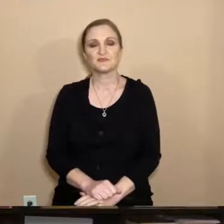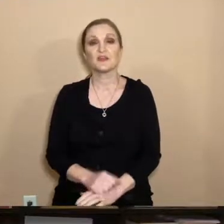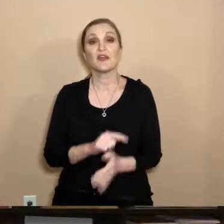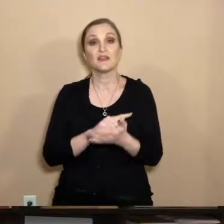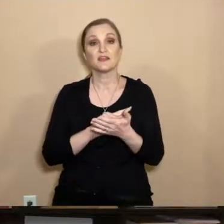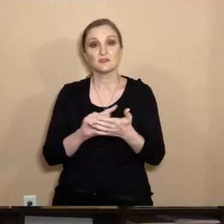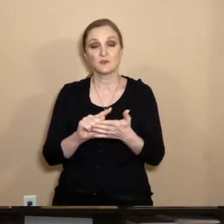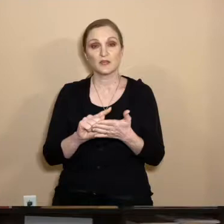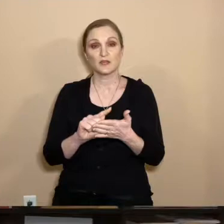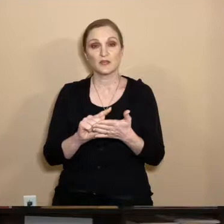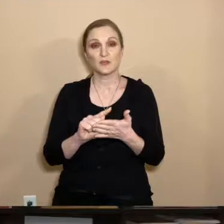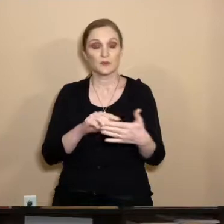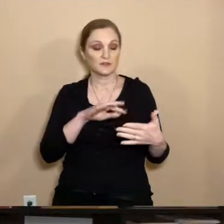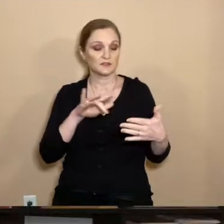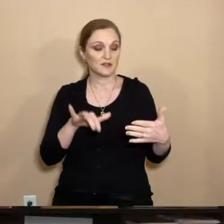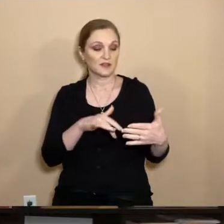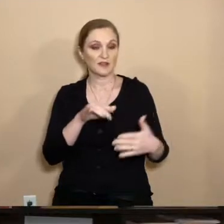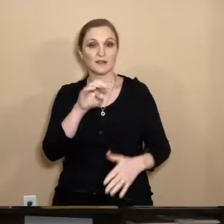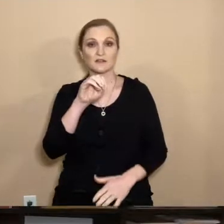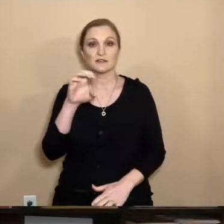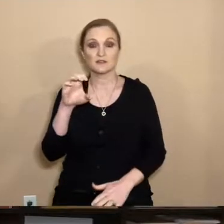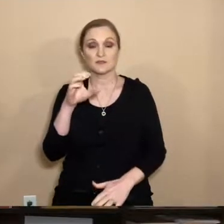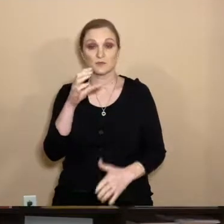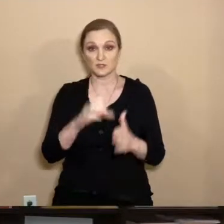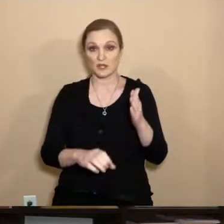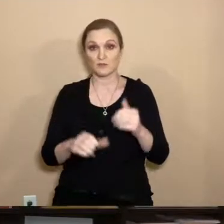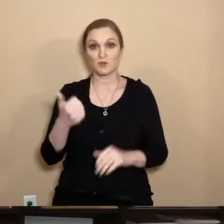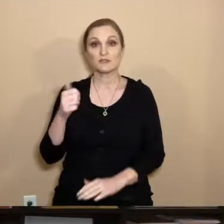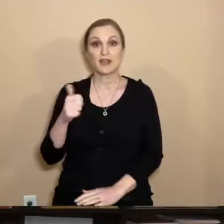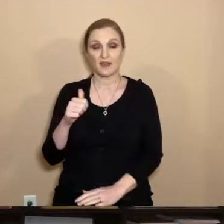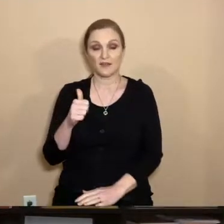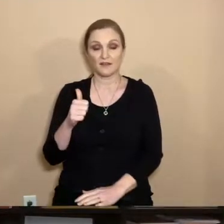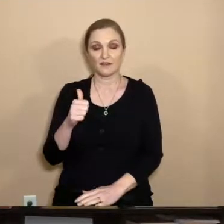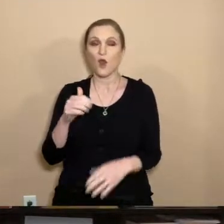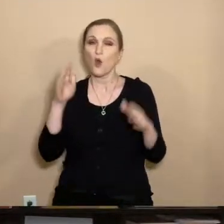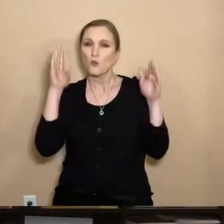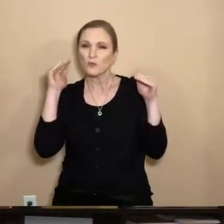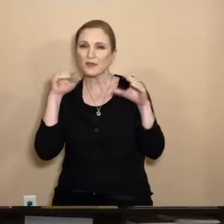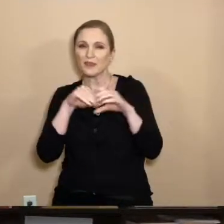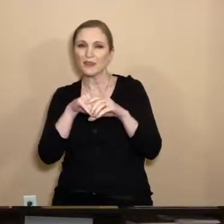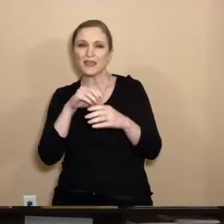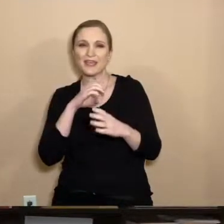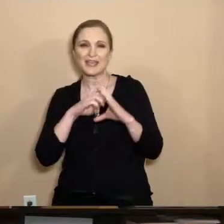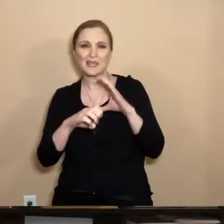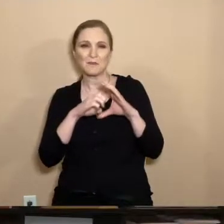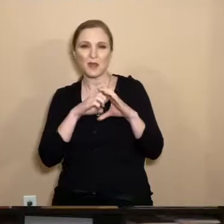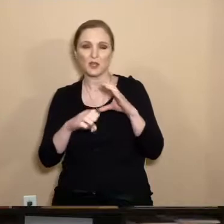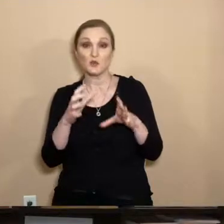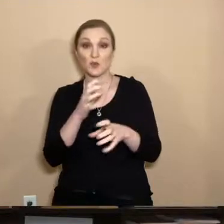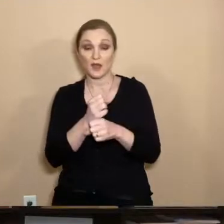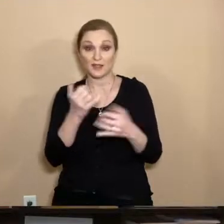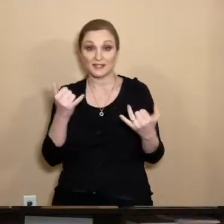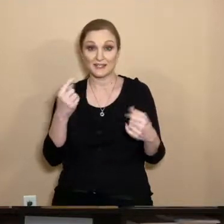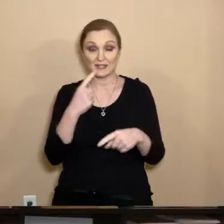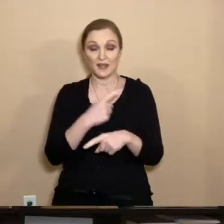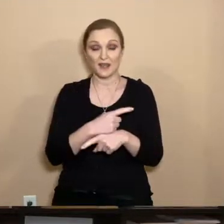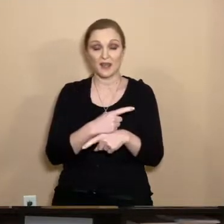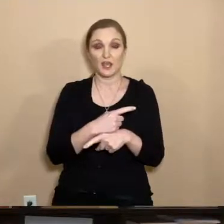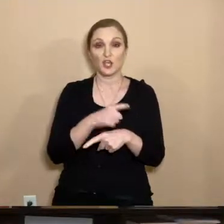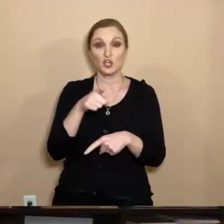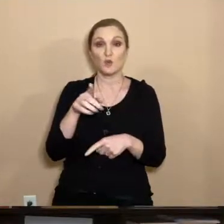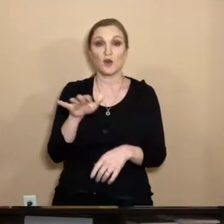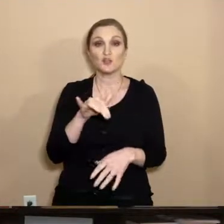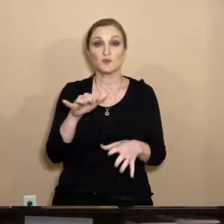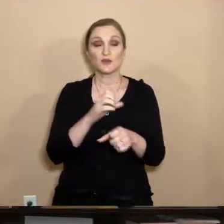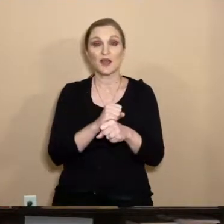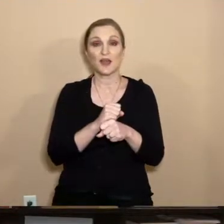we are in Ecclesiastes chapter 10. Hopefully in the email that came out earlier today that led you to the video, you were able to get a